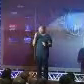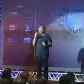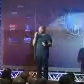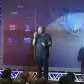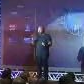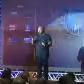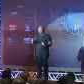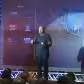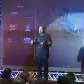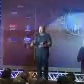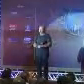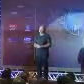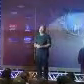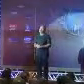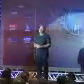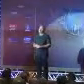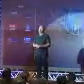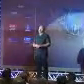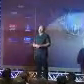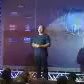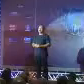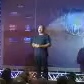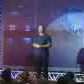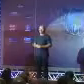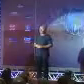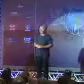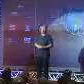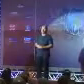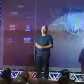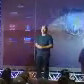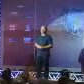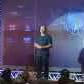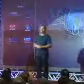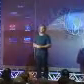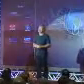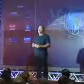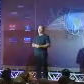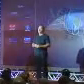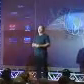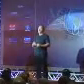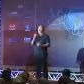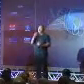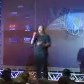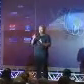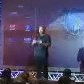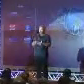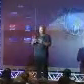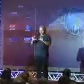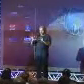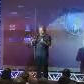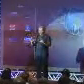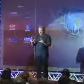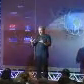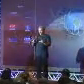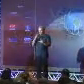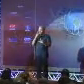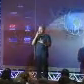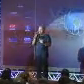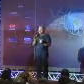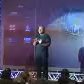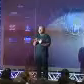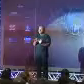And these are not simple toy operating systems. These are complex,